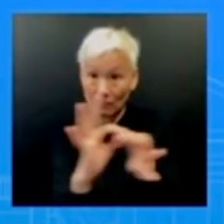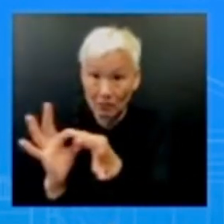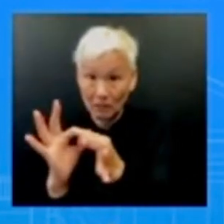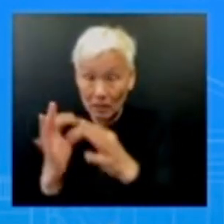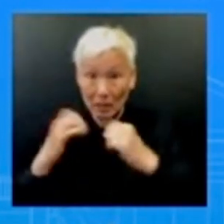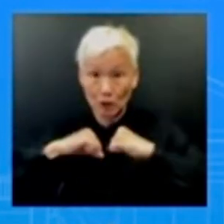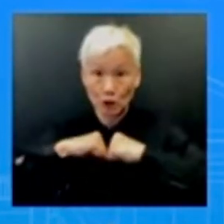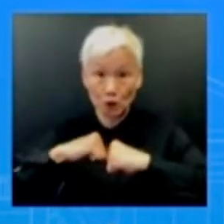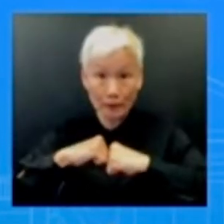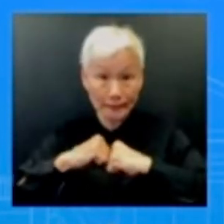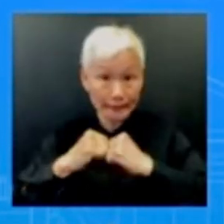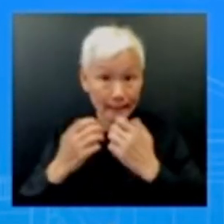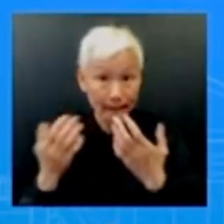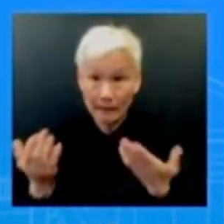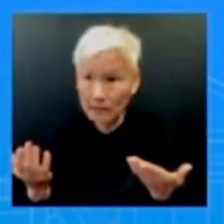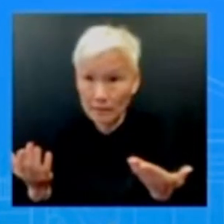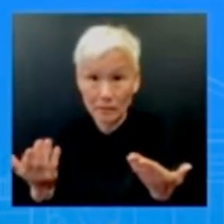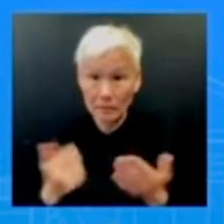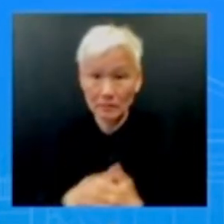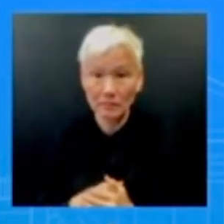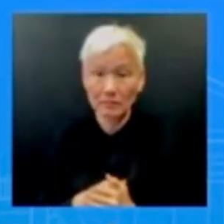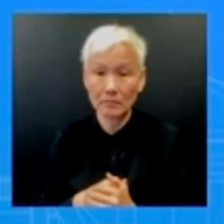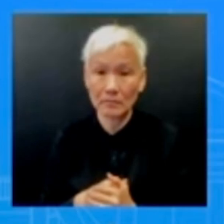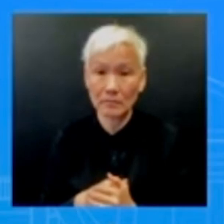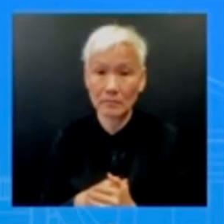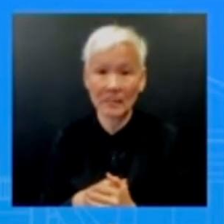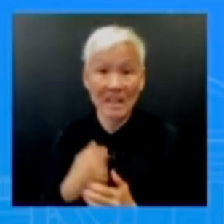cetera? I think it's too soon right now, James.